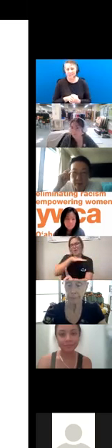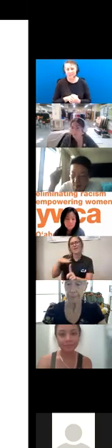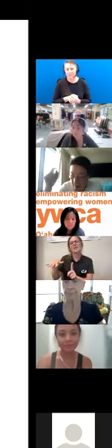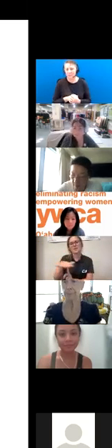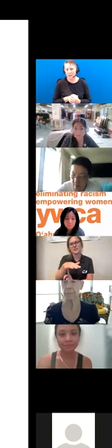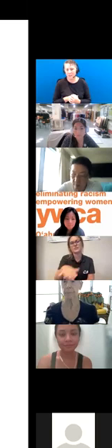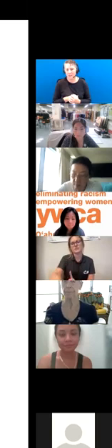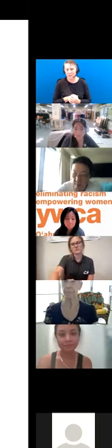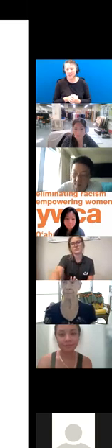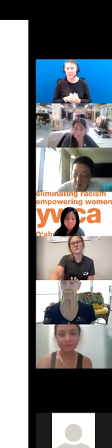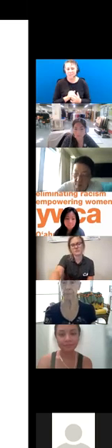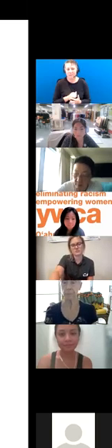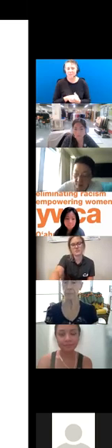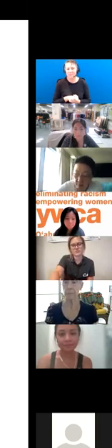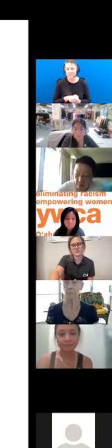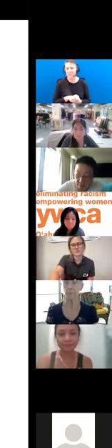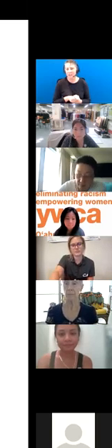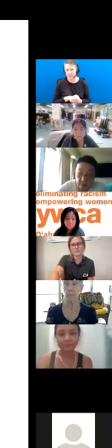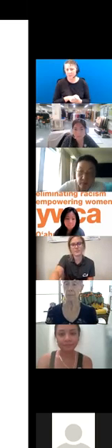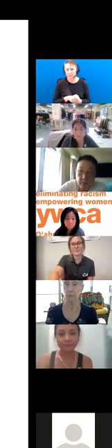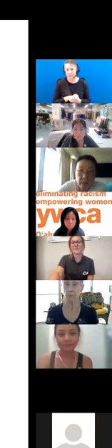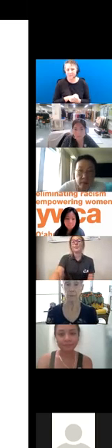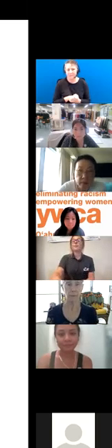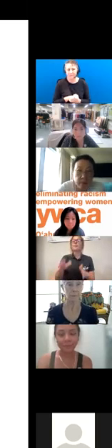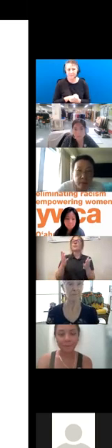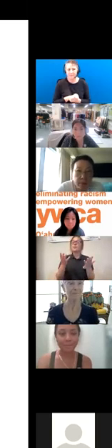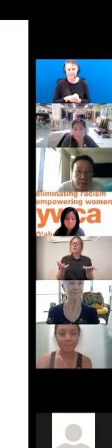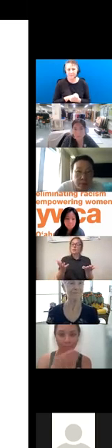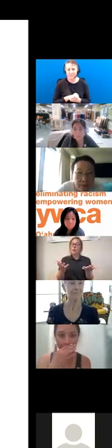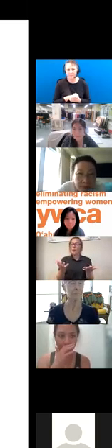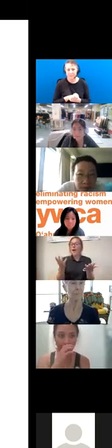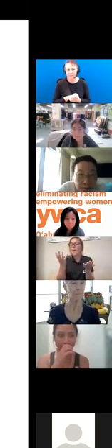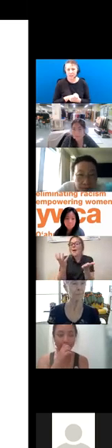the deaf and deafblind people, it benefits everyone.